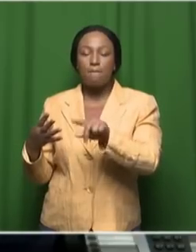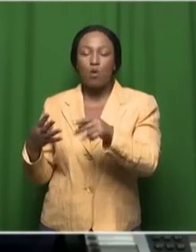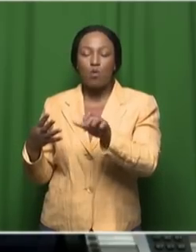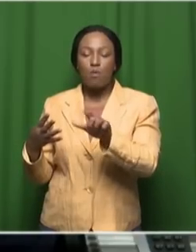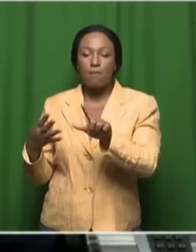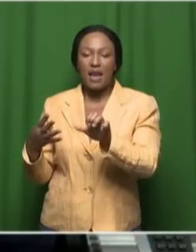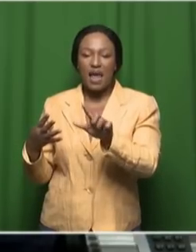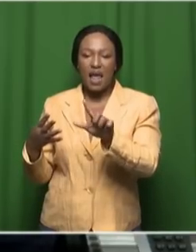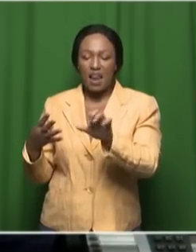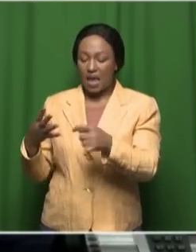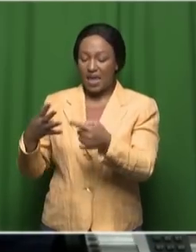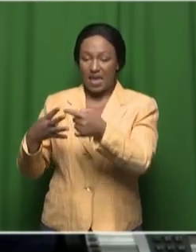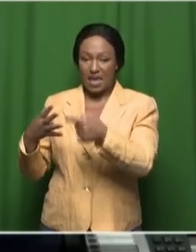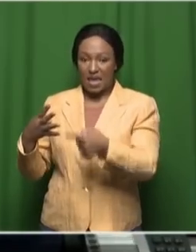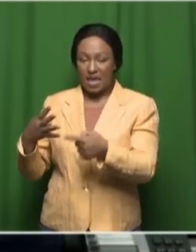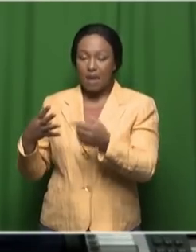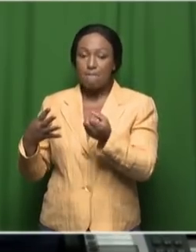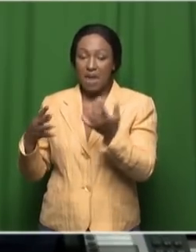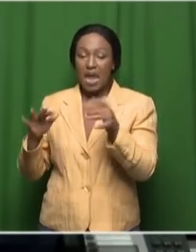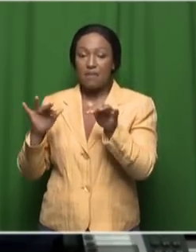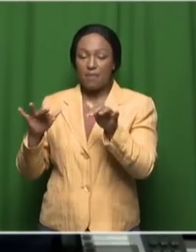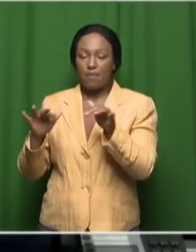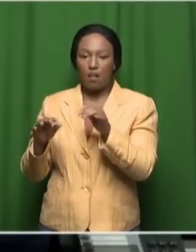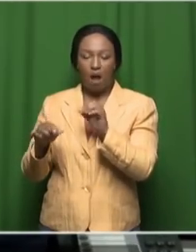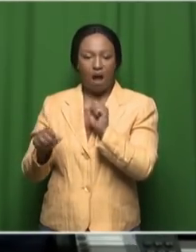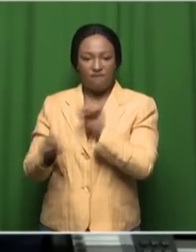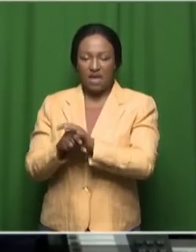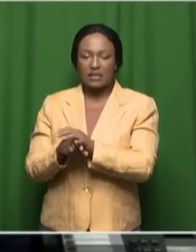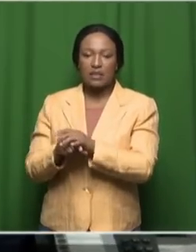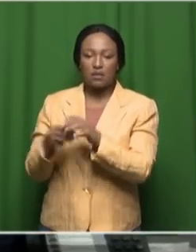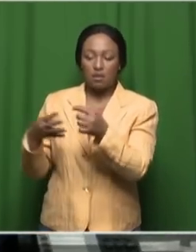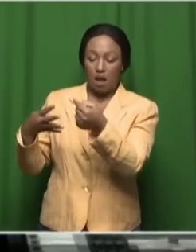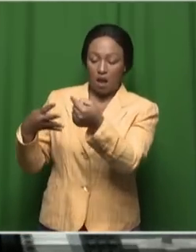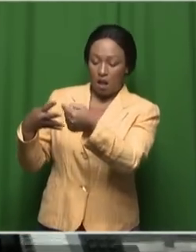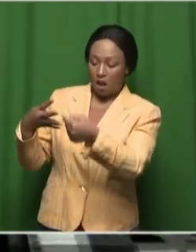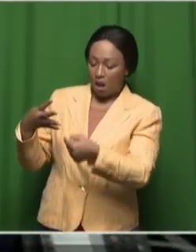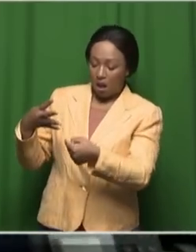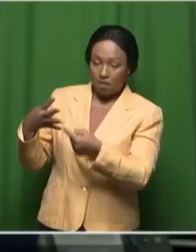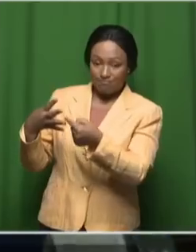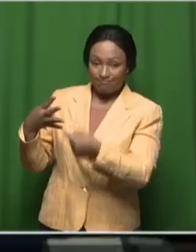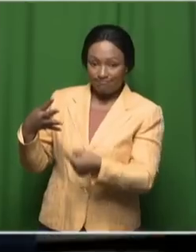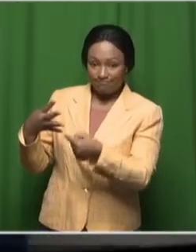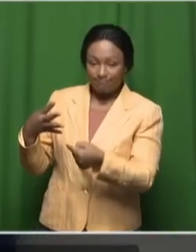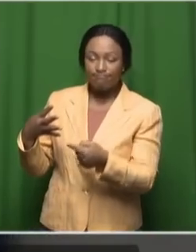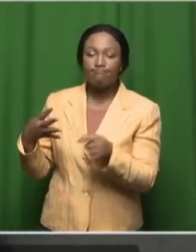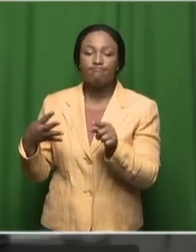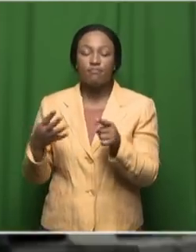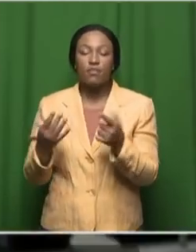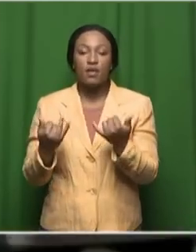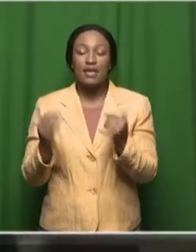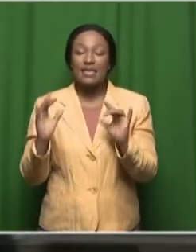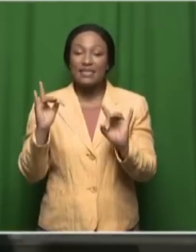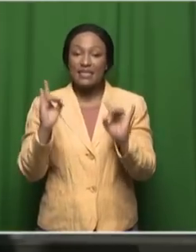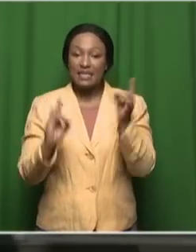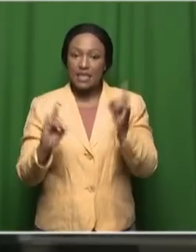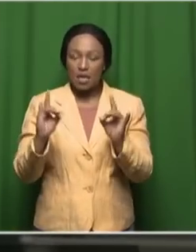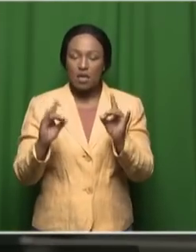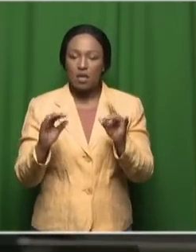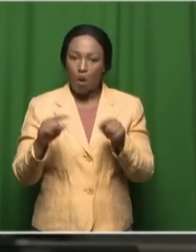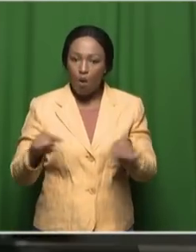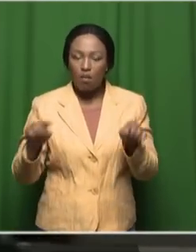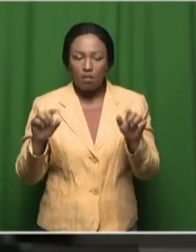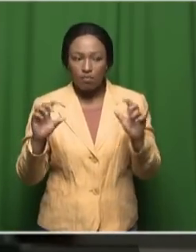people, thousands of people are affected in that area. So yeah, so it's across the city, and our officials are doing the best that they can